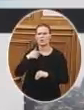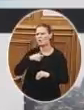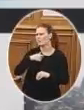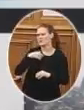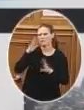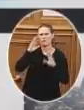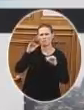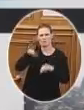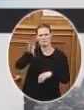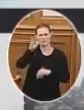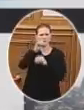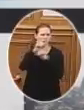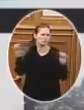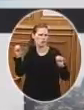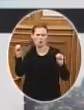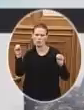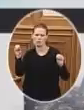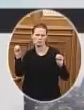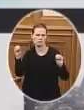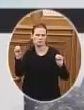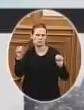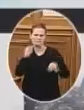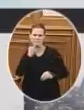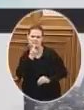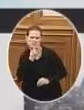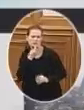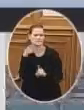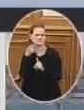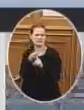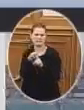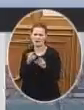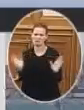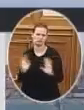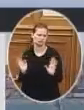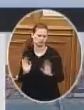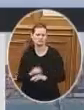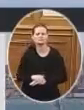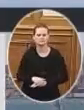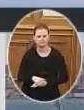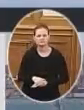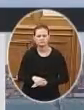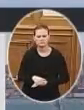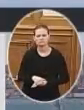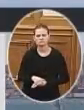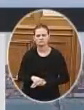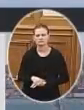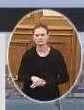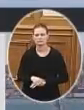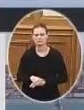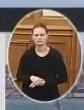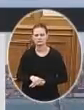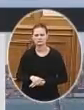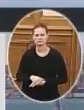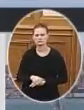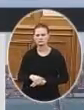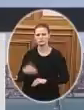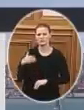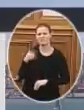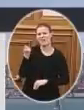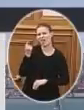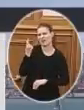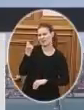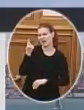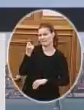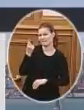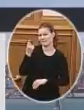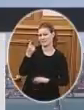or June of 2012. There are 11 implementation plans